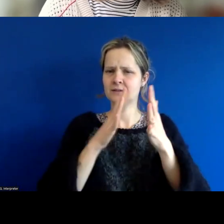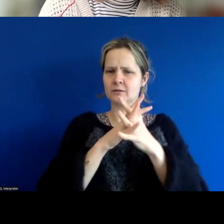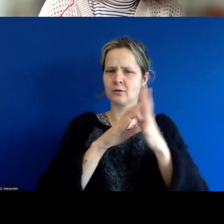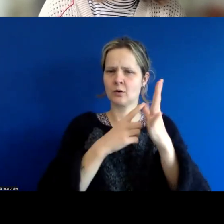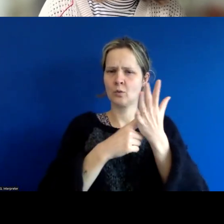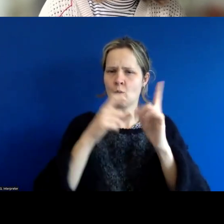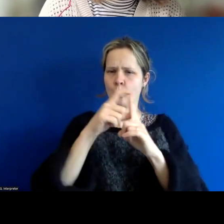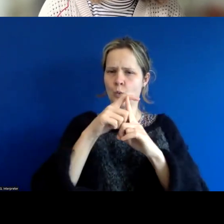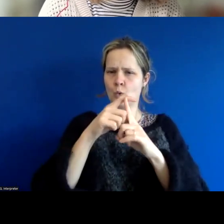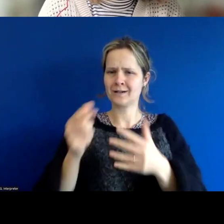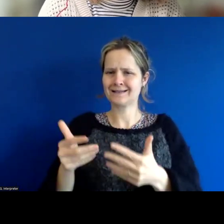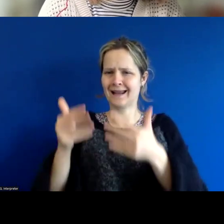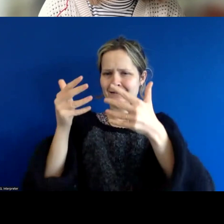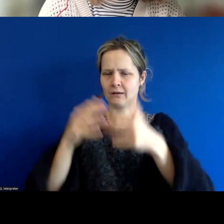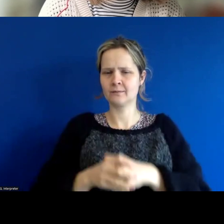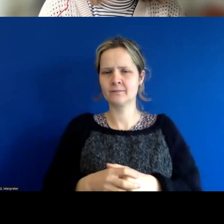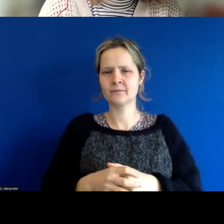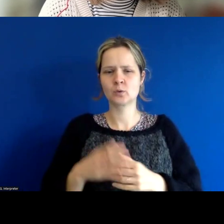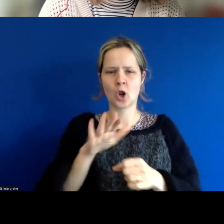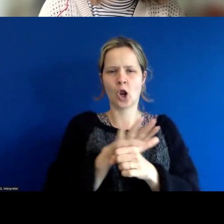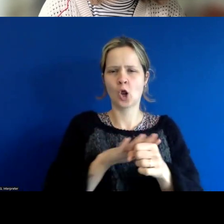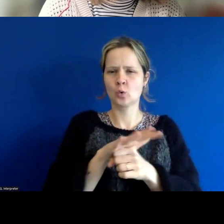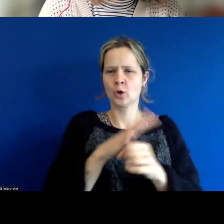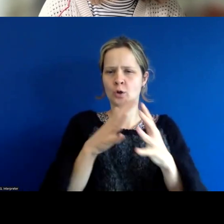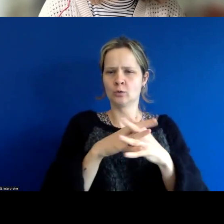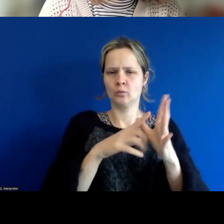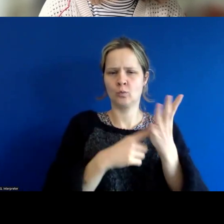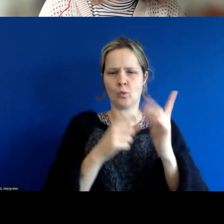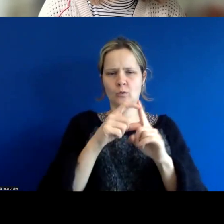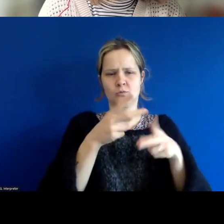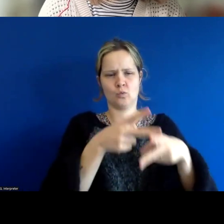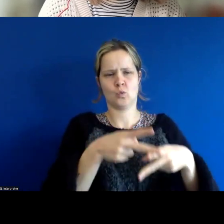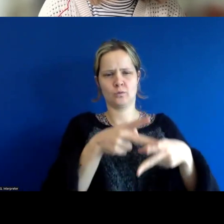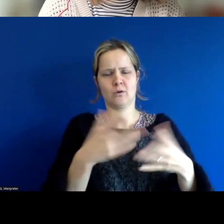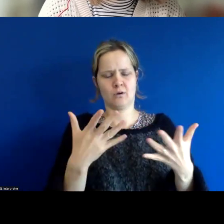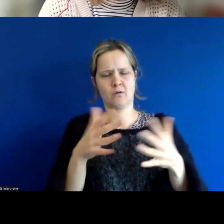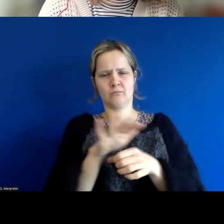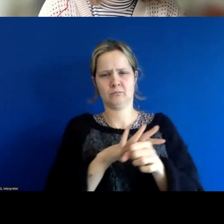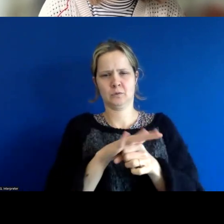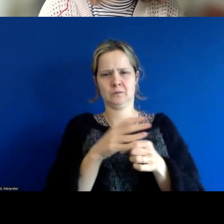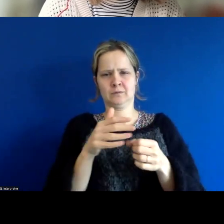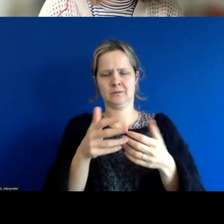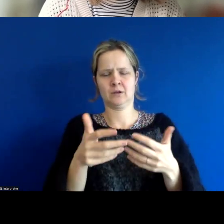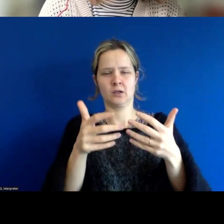So if that's what you're interested in, a local ward, you can start to see funding allocated across a ward